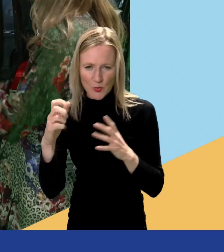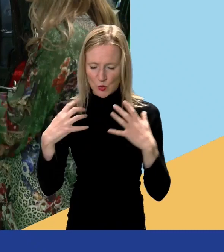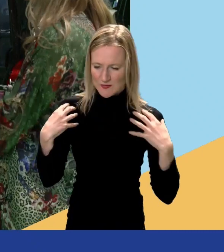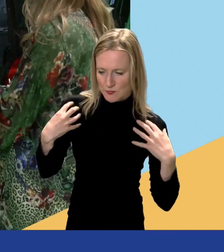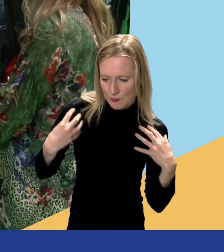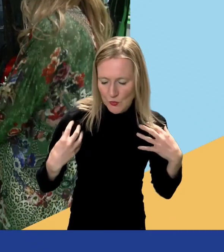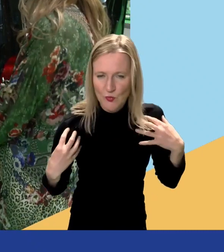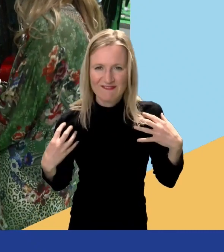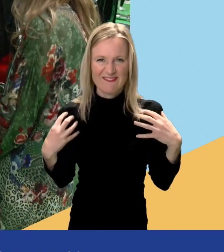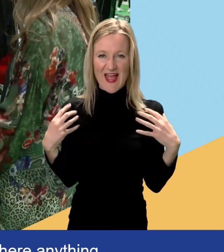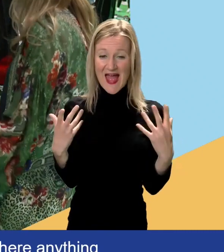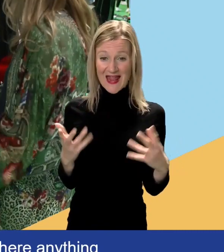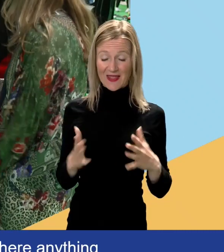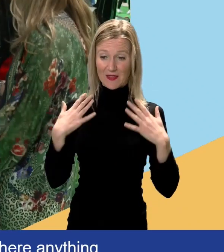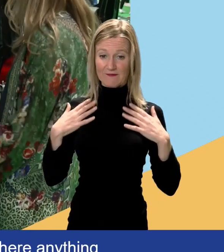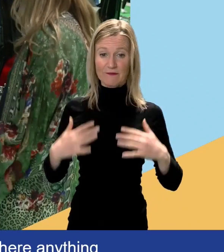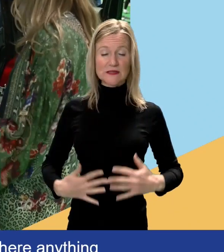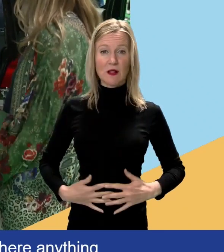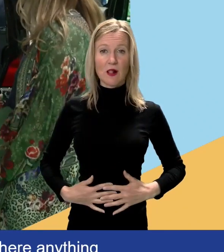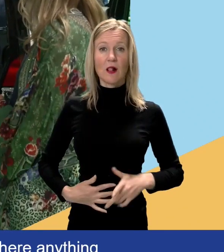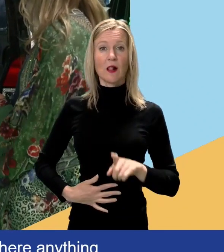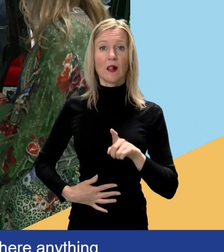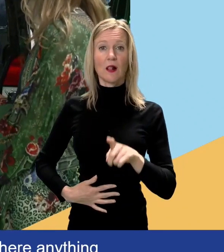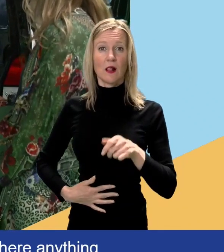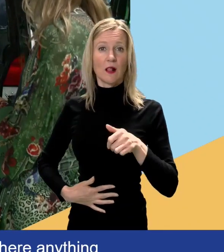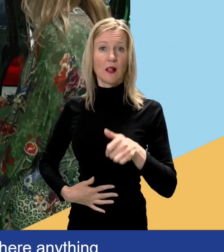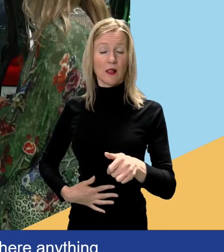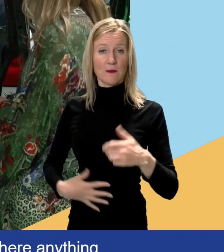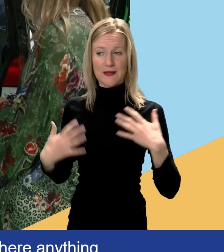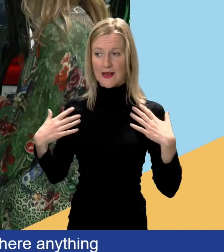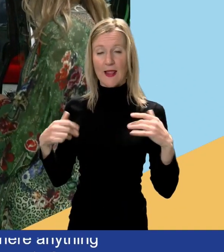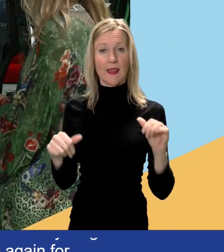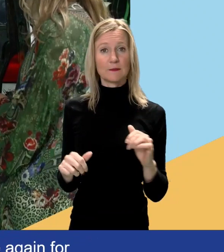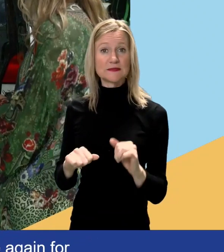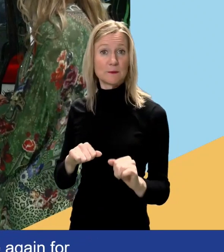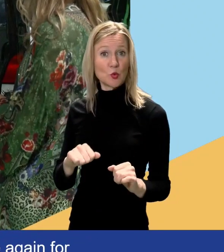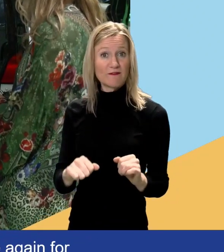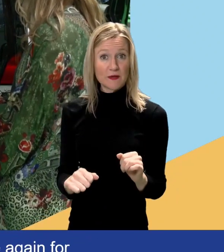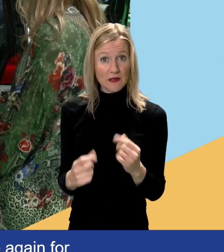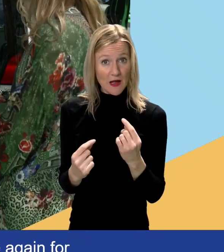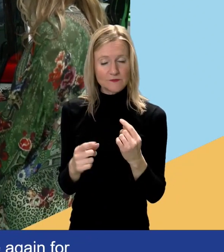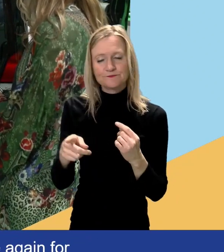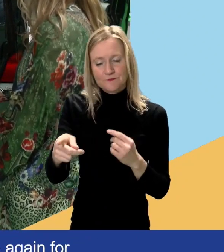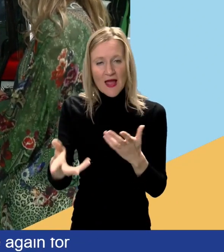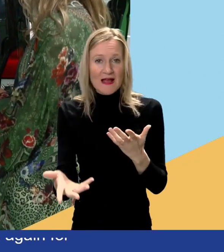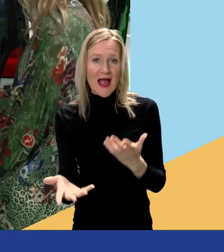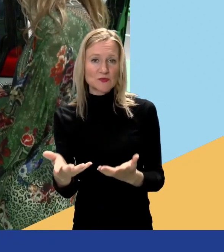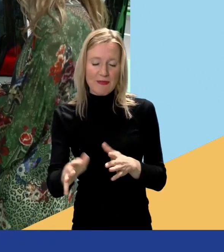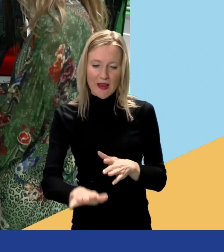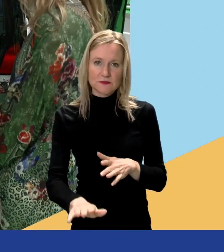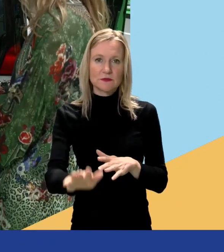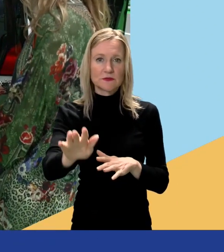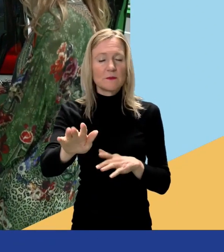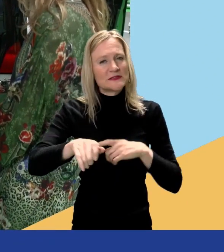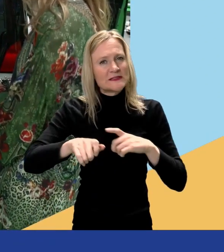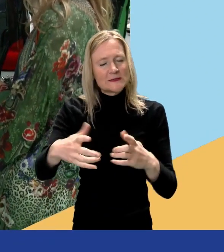press a button, or because again, for some people that just wouldn't be possible? Yeah, absolutely. I mean, even though the counterbalance, as we talked about earlier on, it's still quite a bit